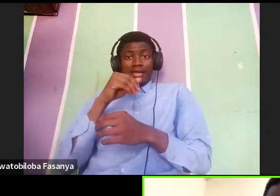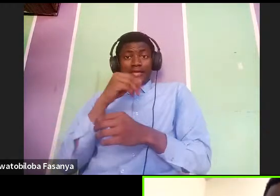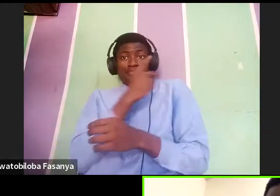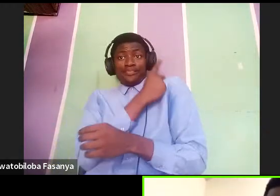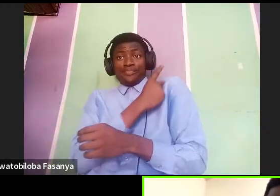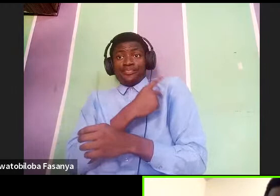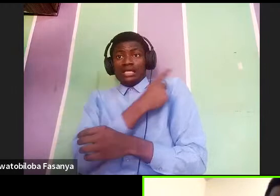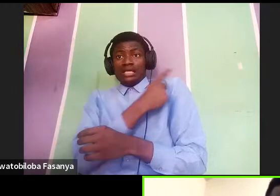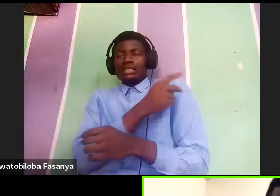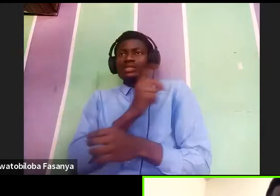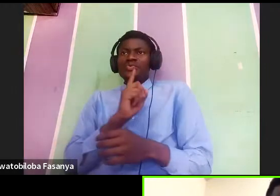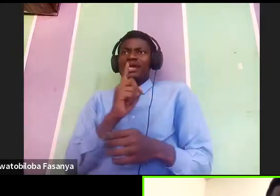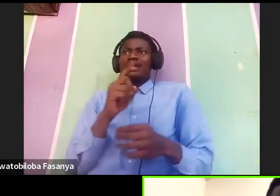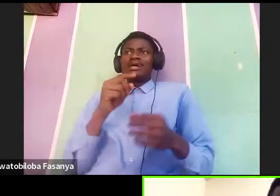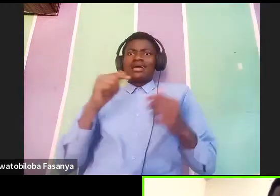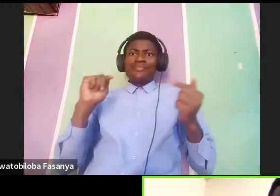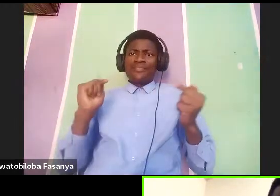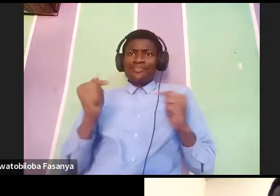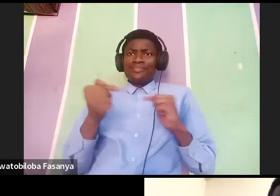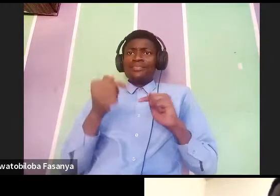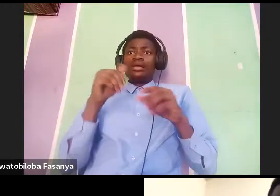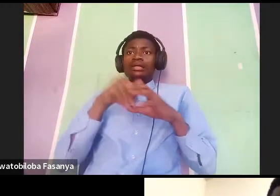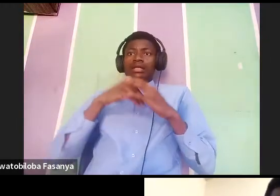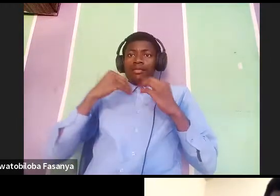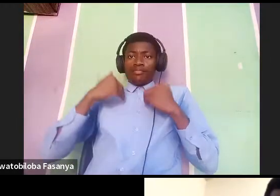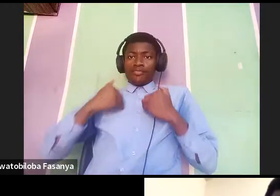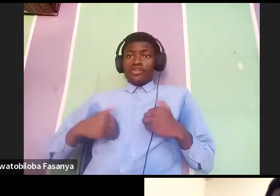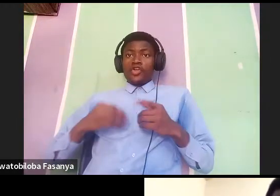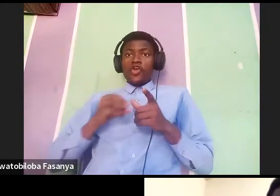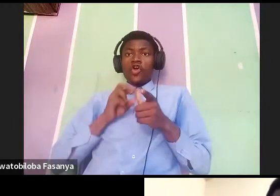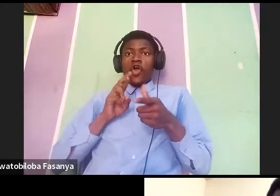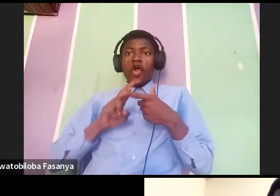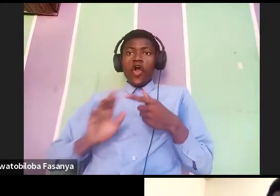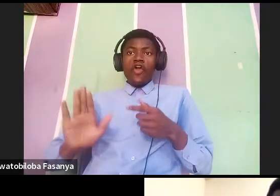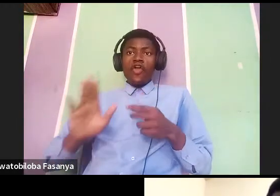your body or your health that you feel threatened about.